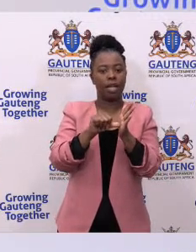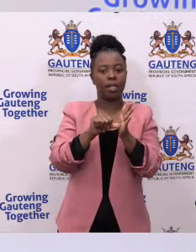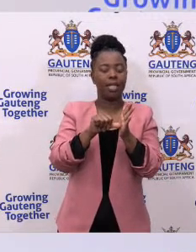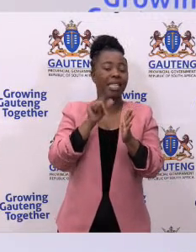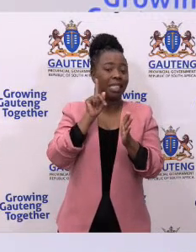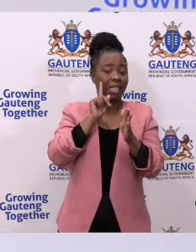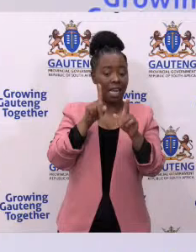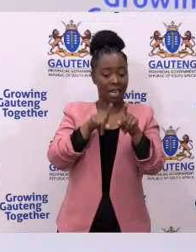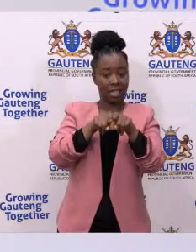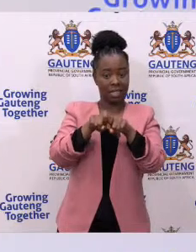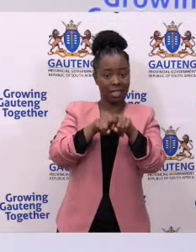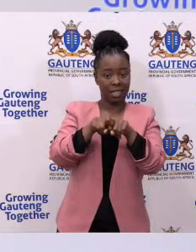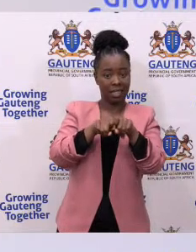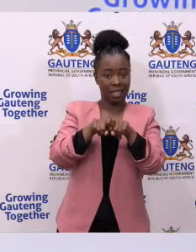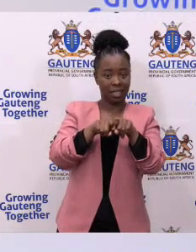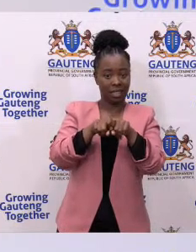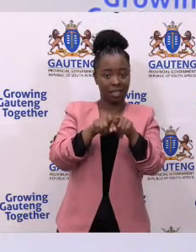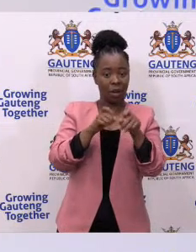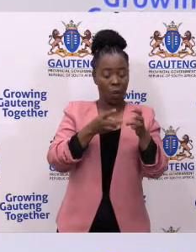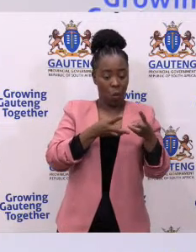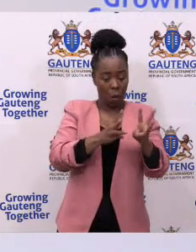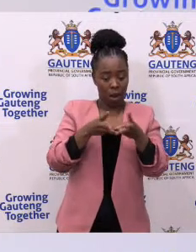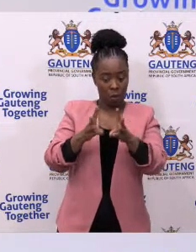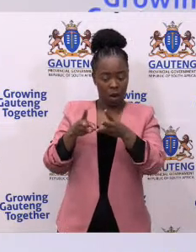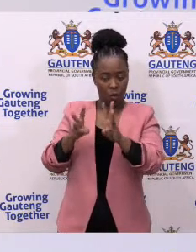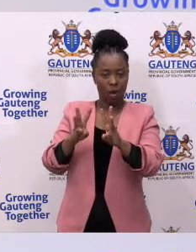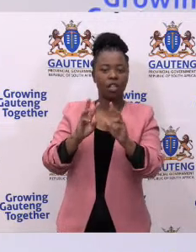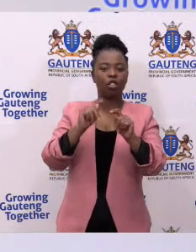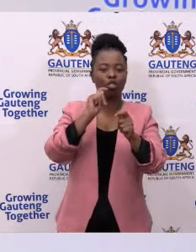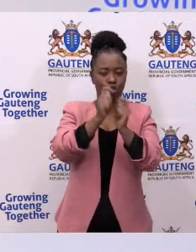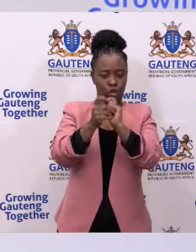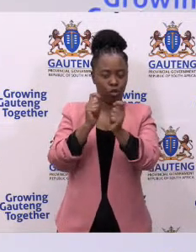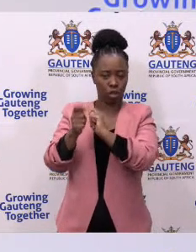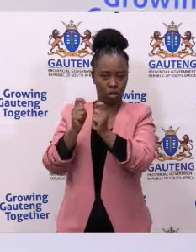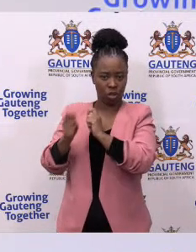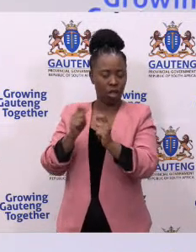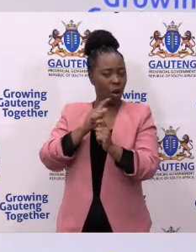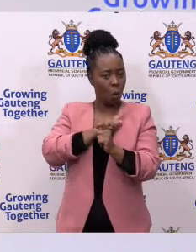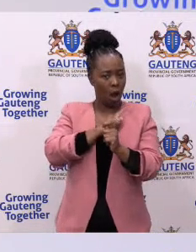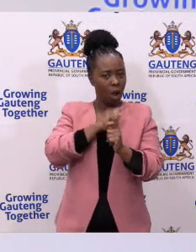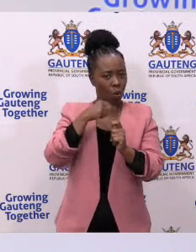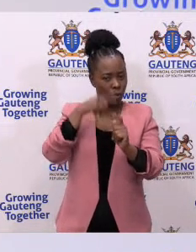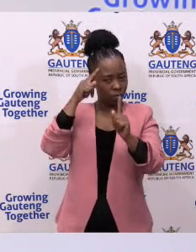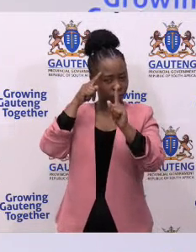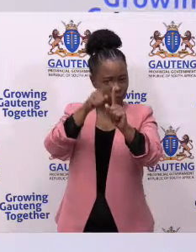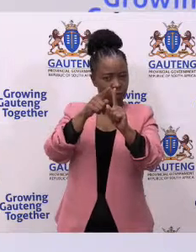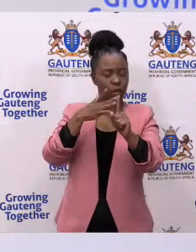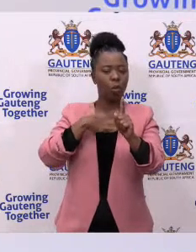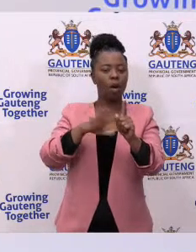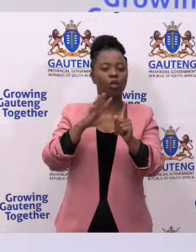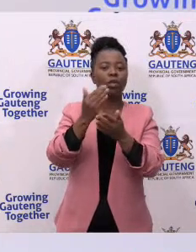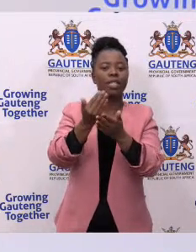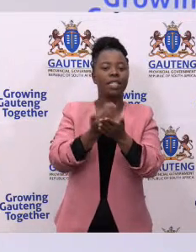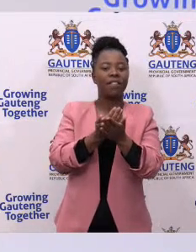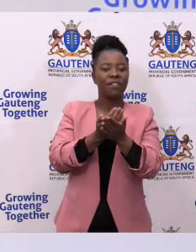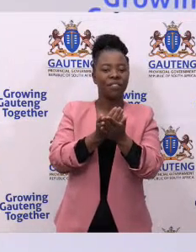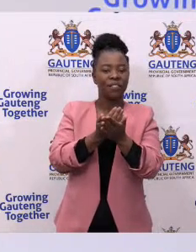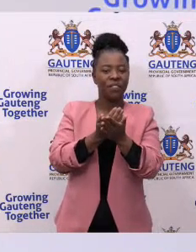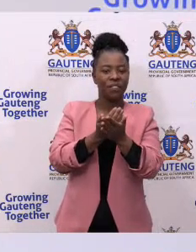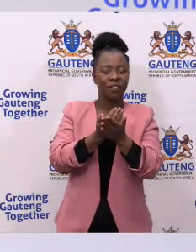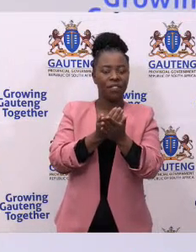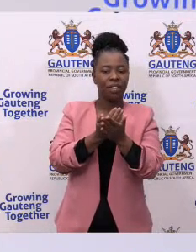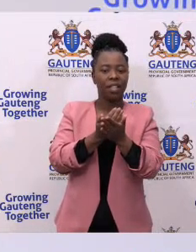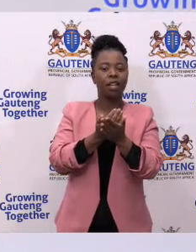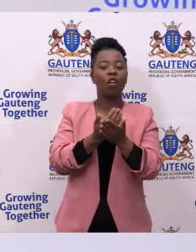testing approach has been changed, because we will also still want to save and reserve the testing kits, particularly for those